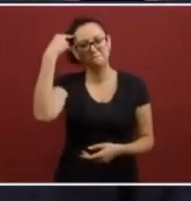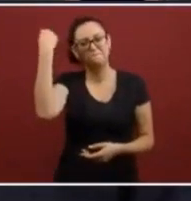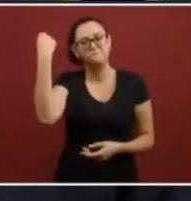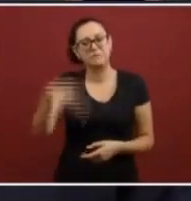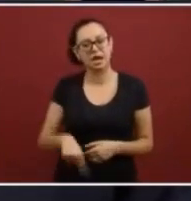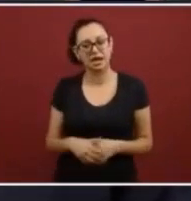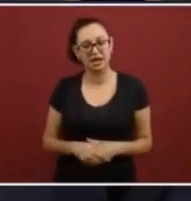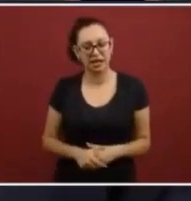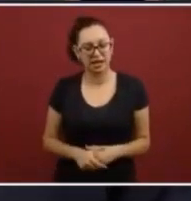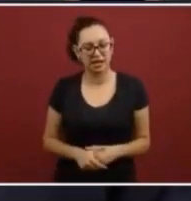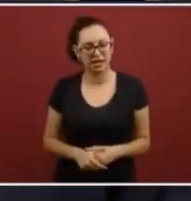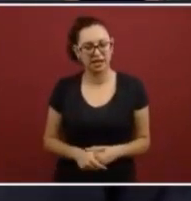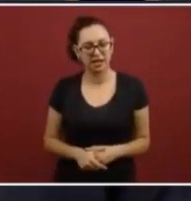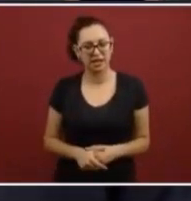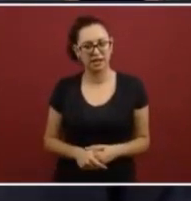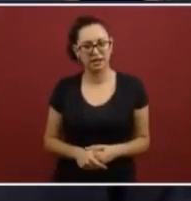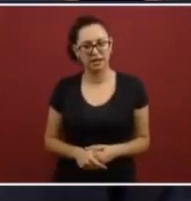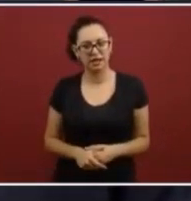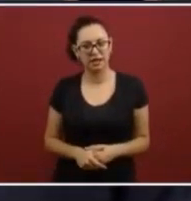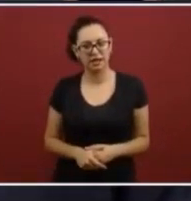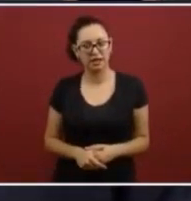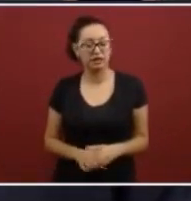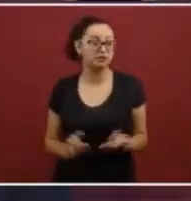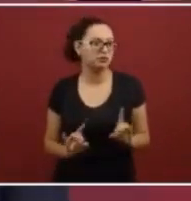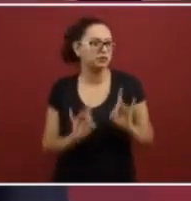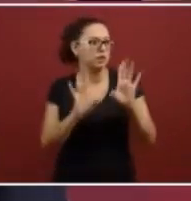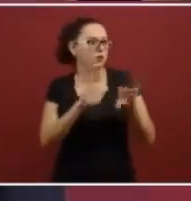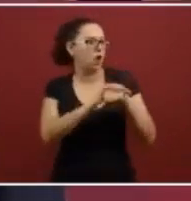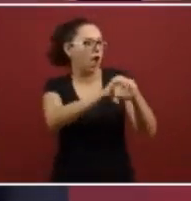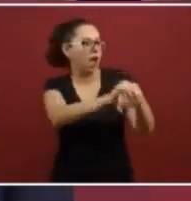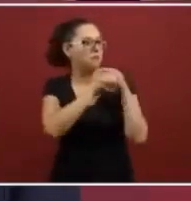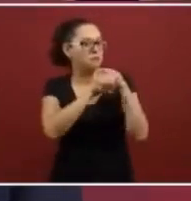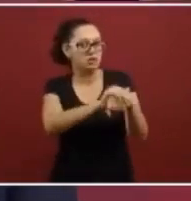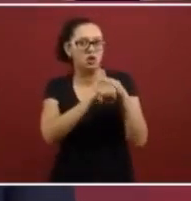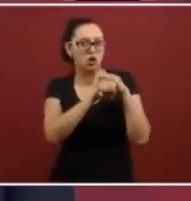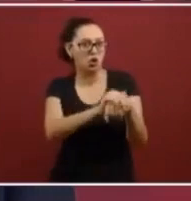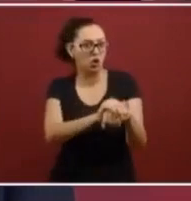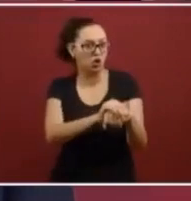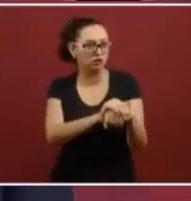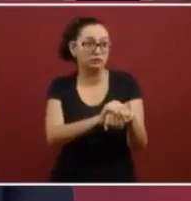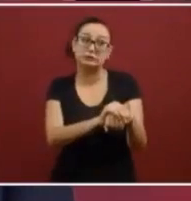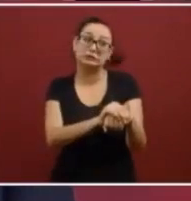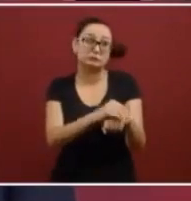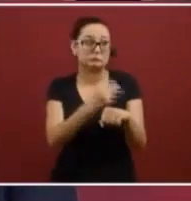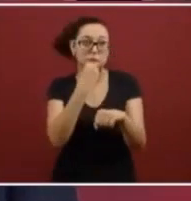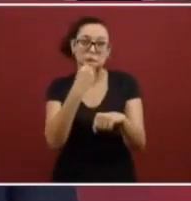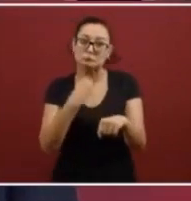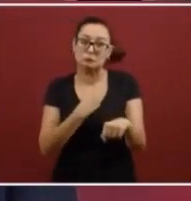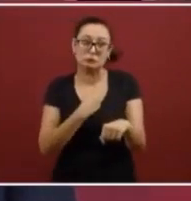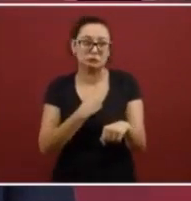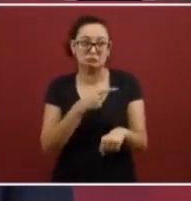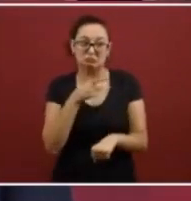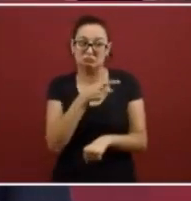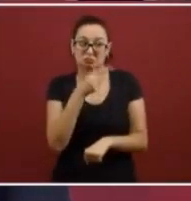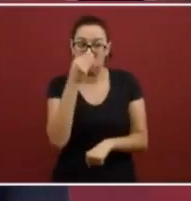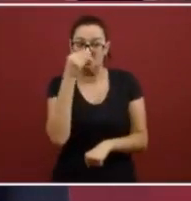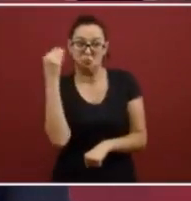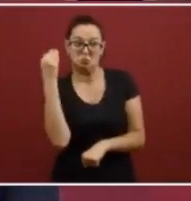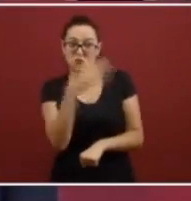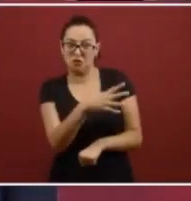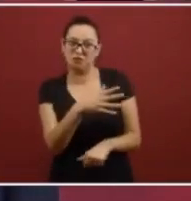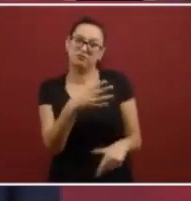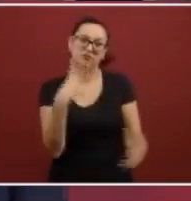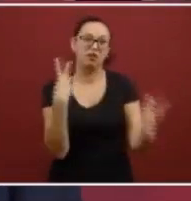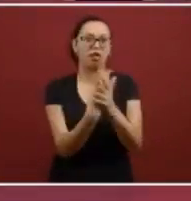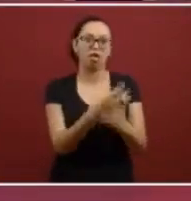applauded, gracia that was falling out of y grace, se convertía pues en un chivo. he was like the expiatorio. scapegoat.